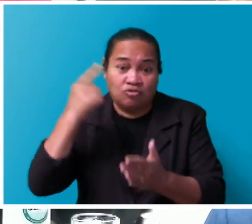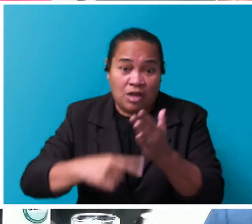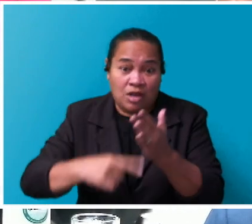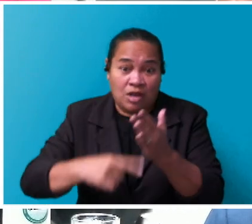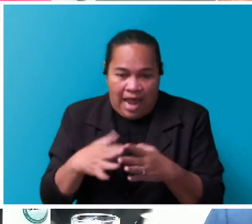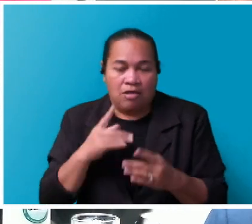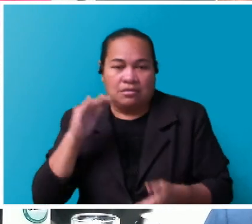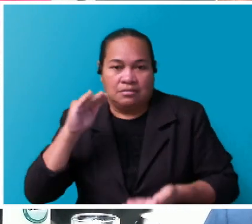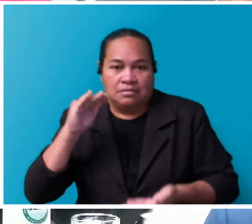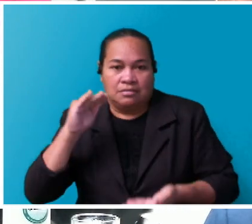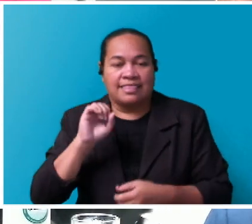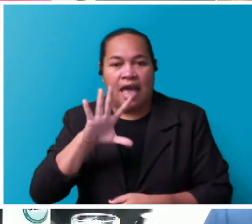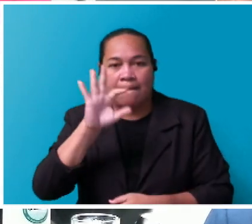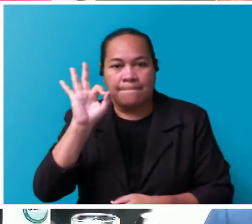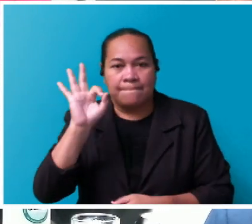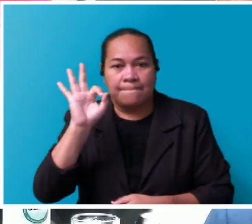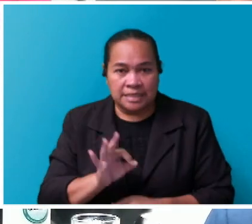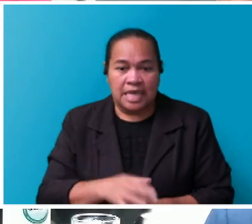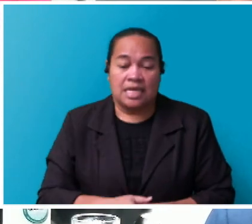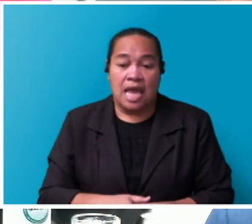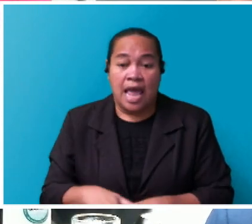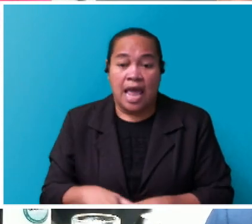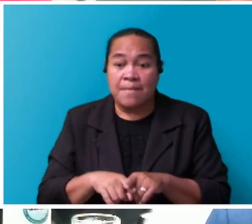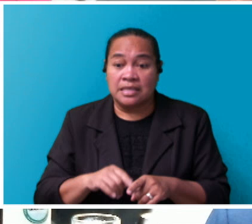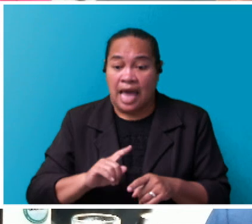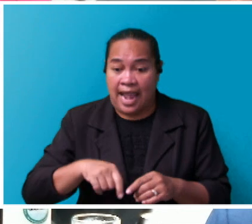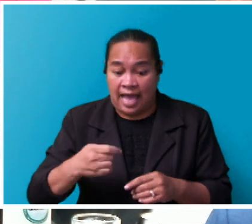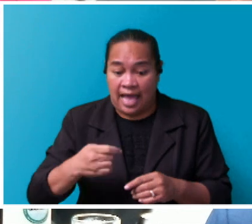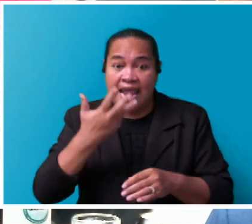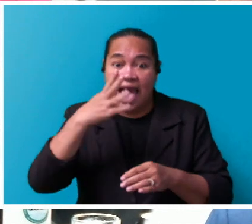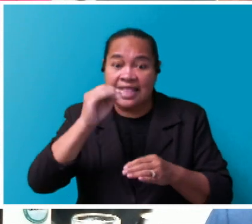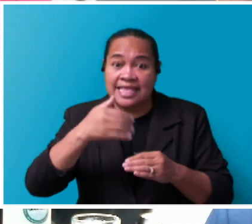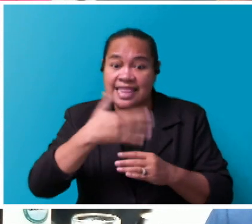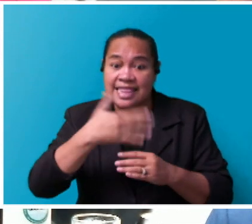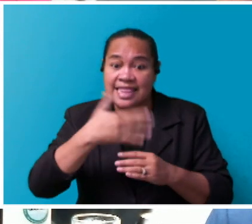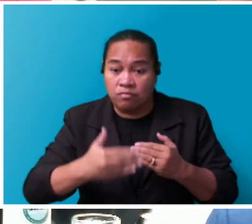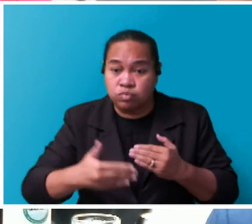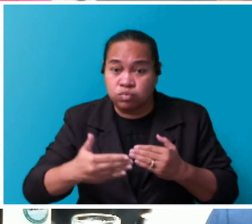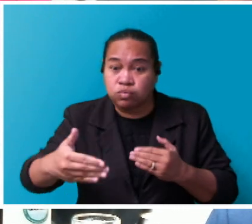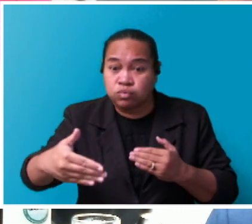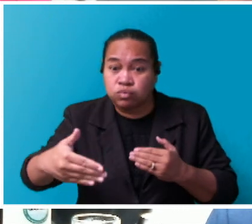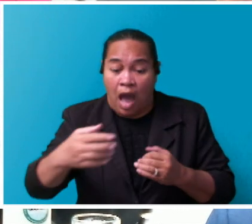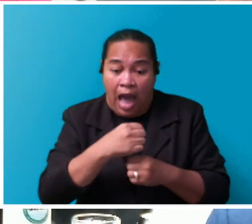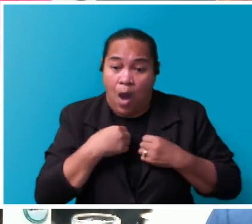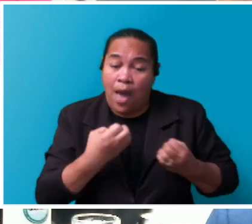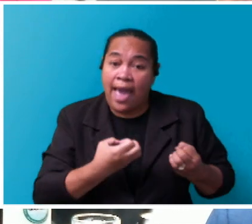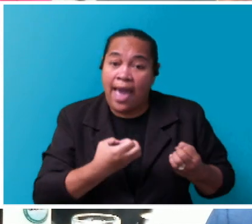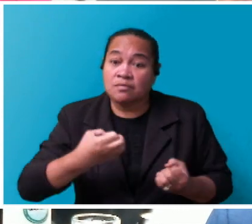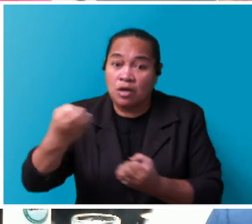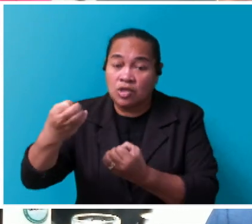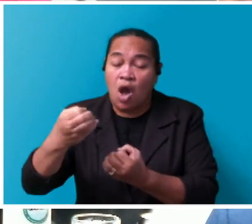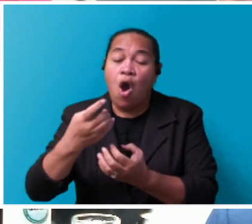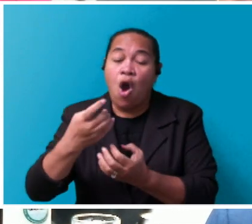10%. This means that for the next 90 days, Honourable Speaker, our exports to the U.S. will only be